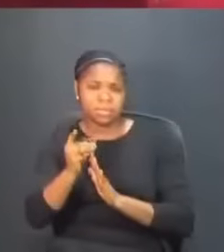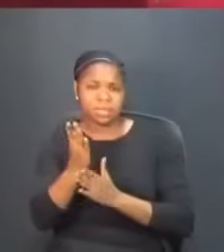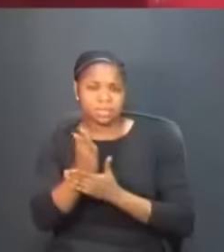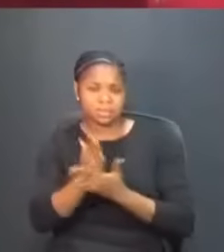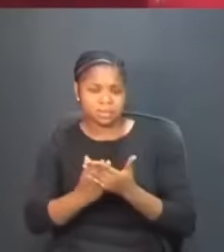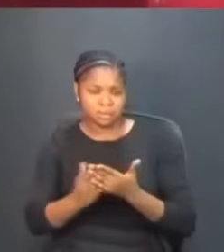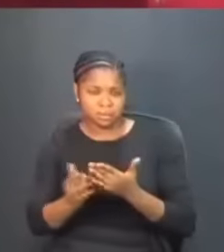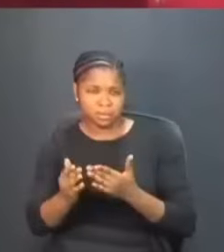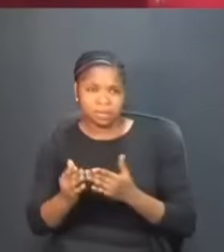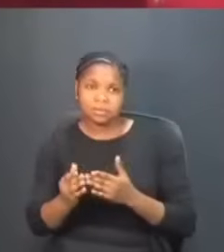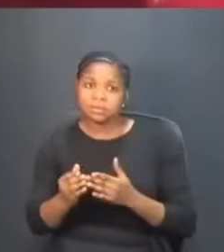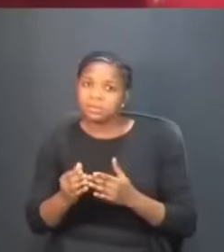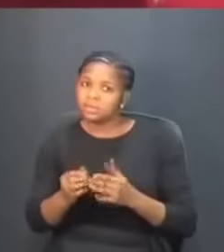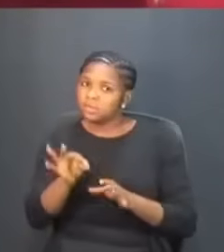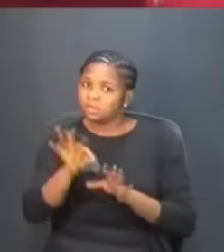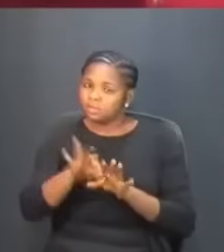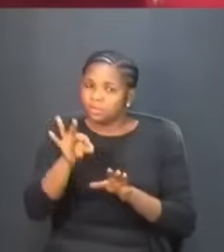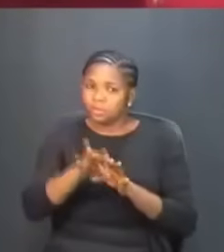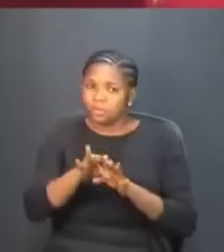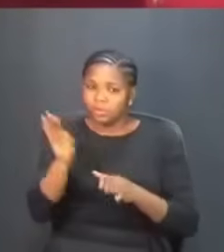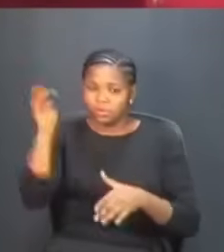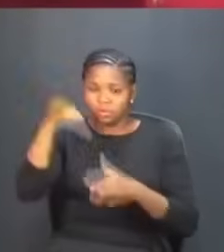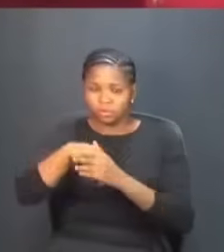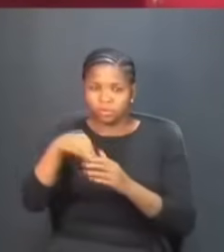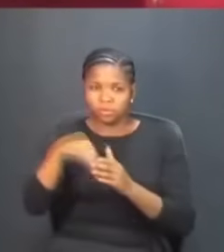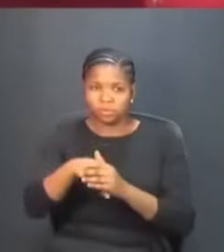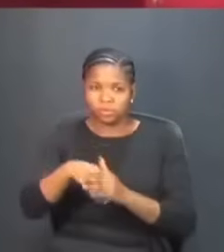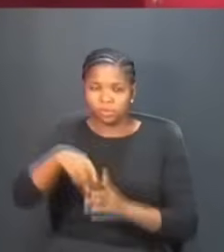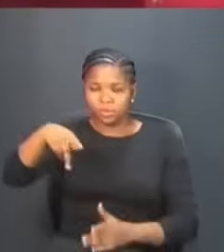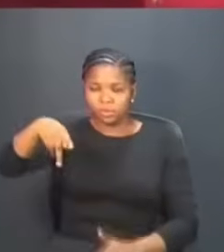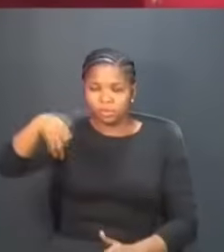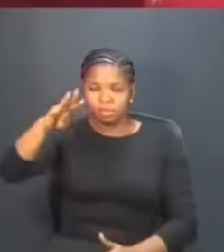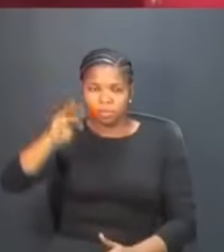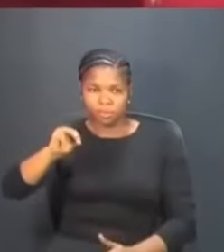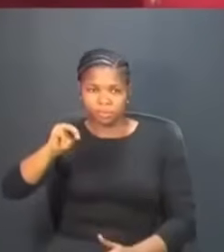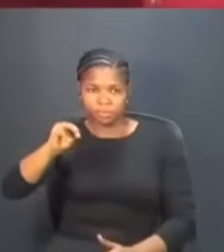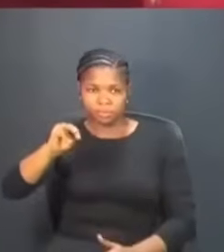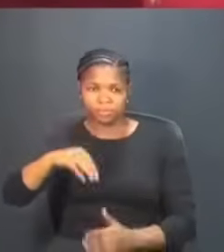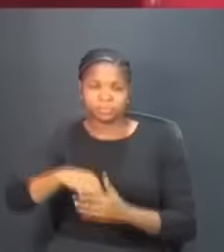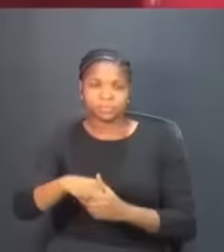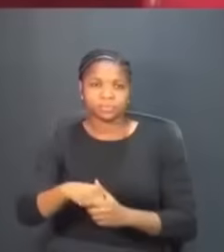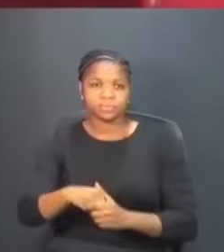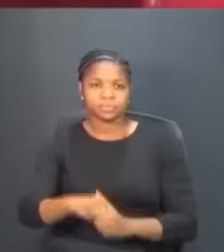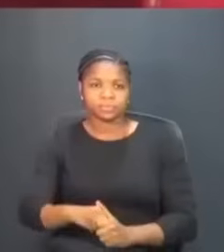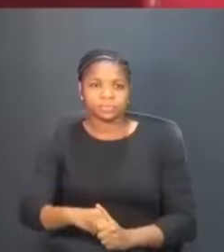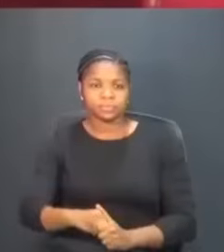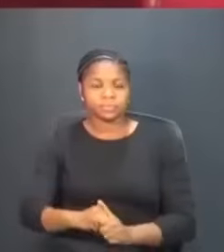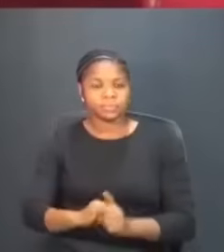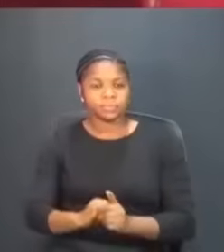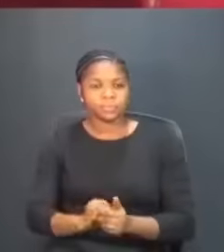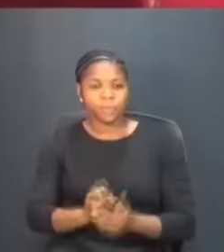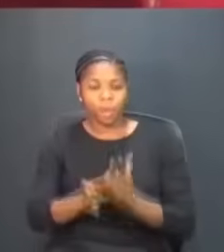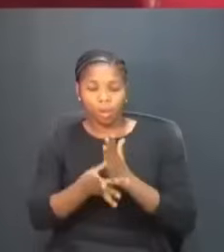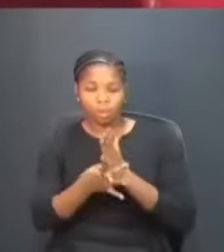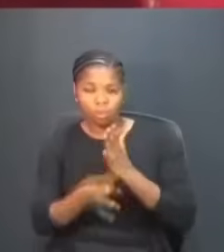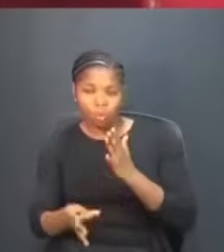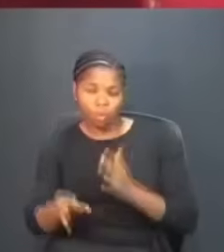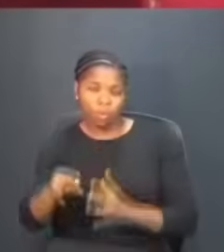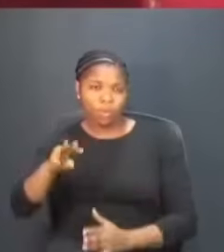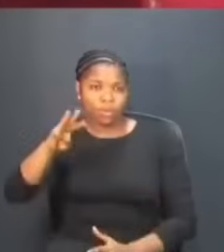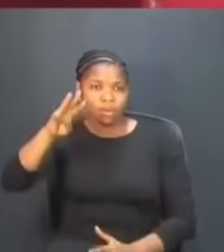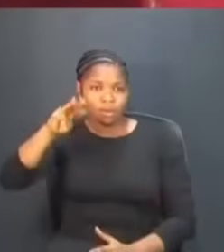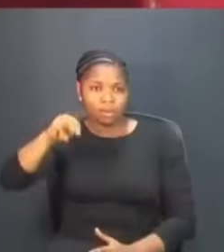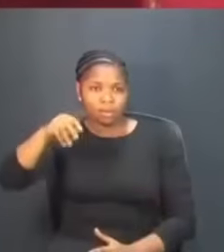oil palm. The TCDA, in conjunction with Oil Palm Research Institute and Oil Palm Development Association of